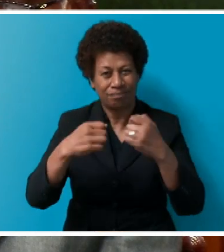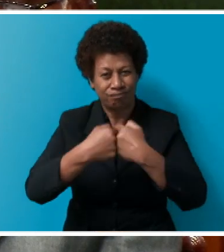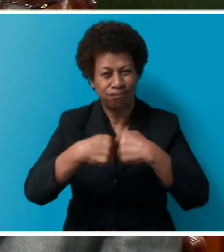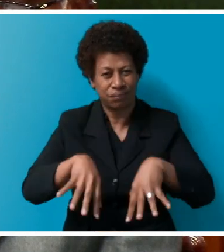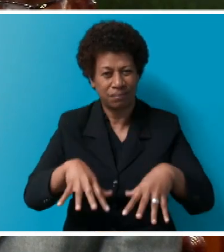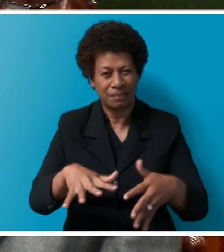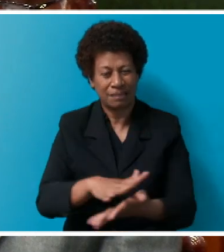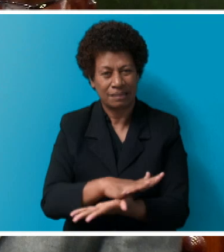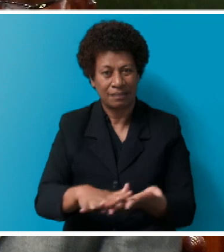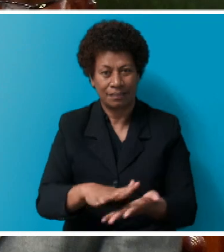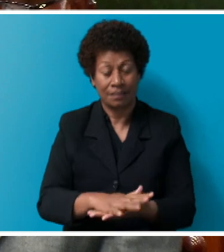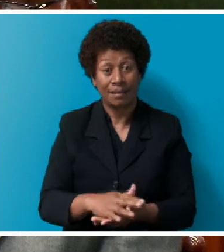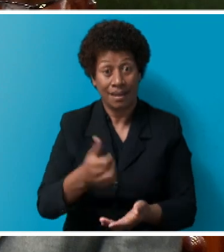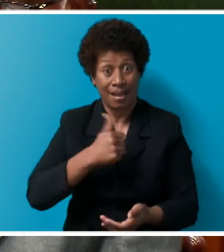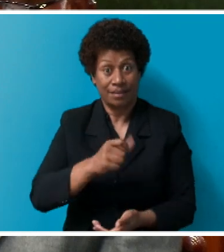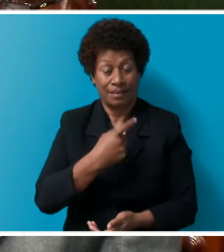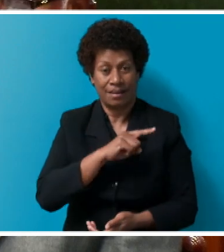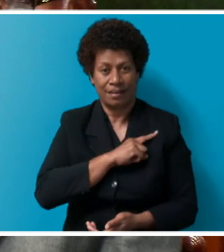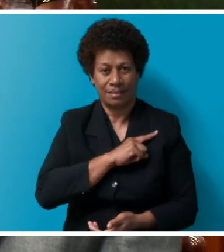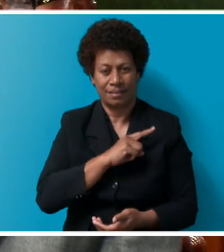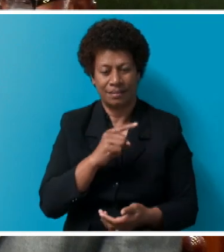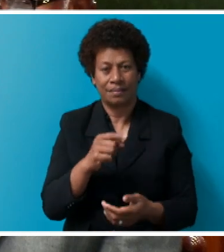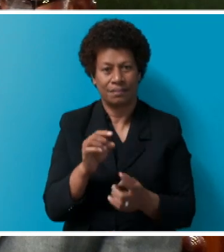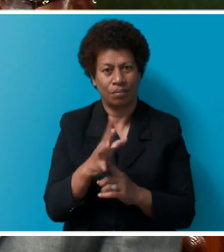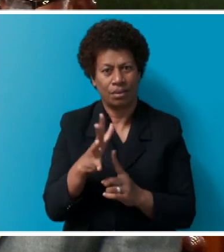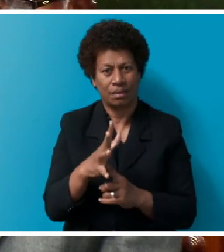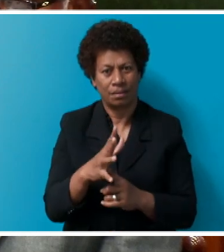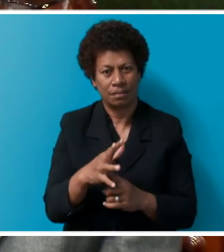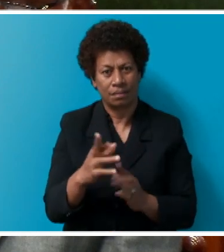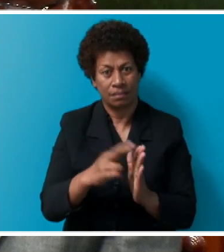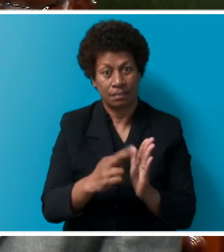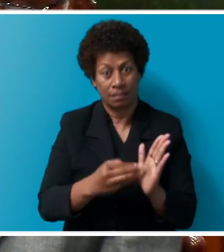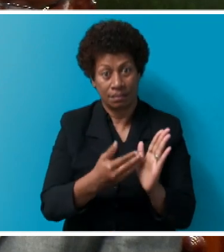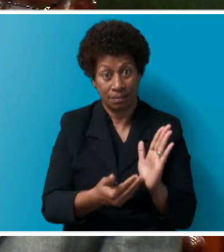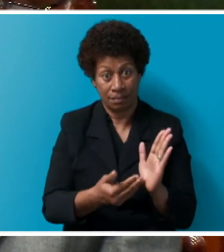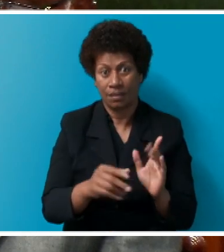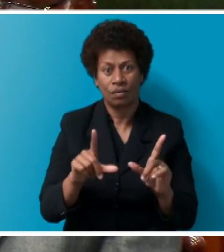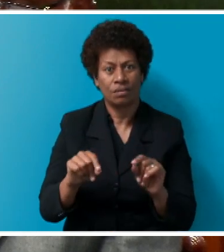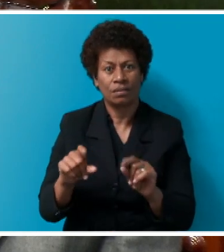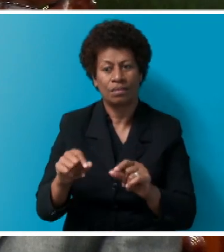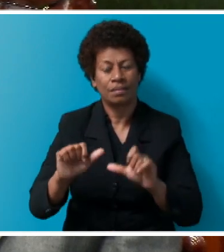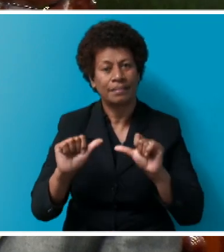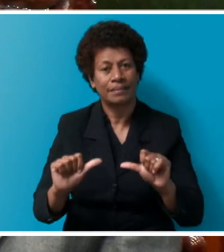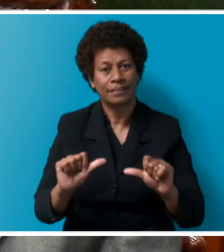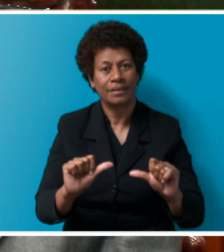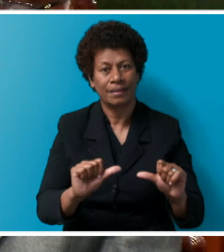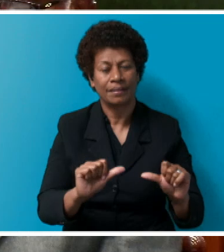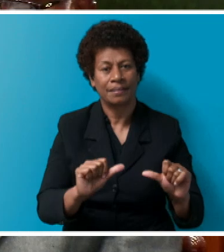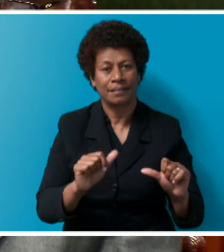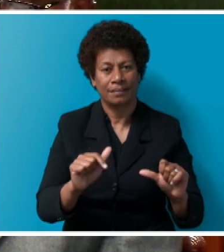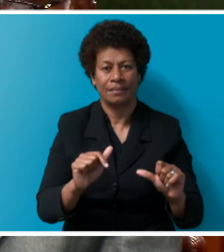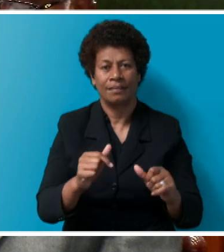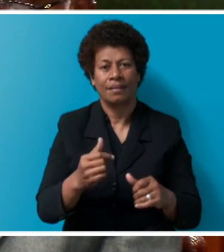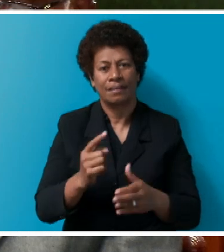our firm position and outline the proactive measures being taken by the Fiji Police to prevent such incidents